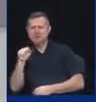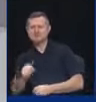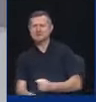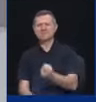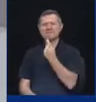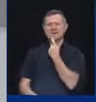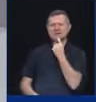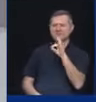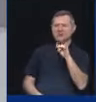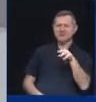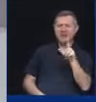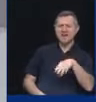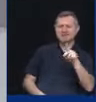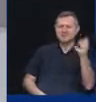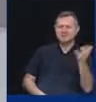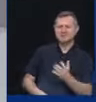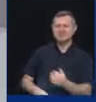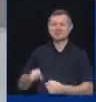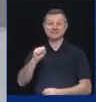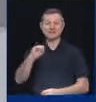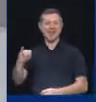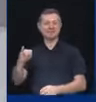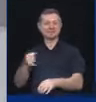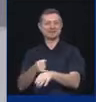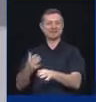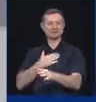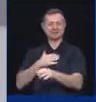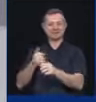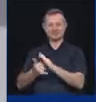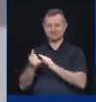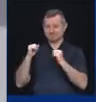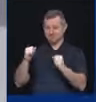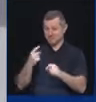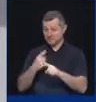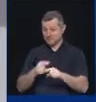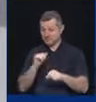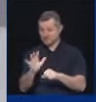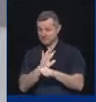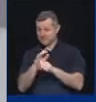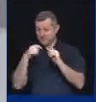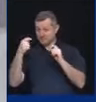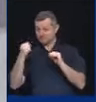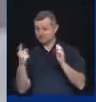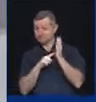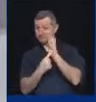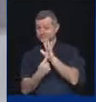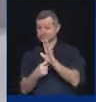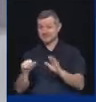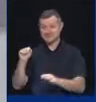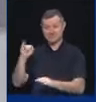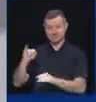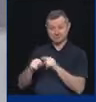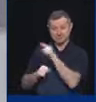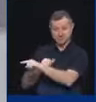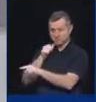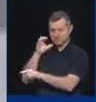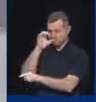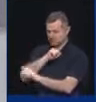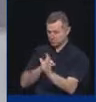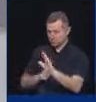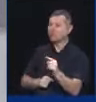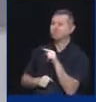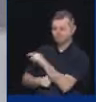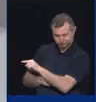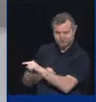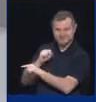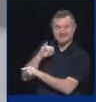We're screening in Staten Island too, so don't miss that. Our commitment to diversity